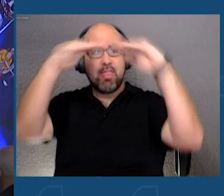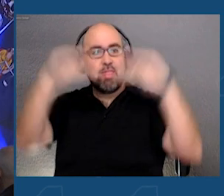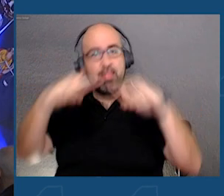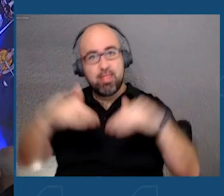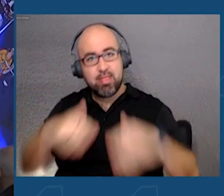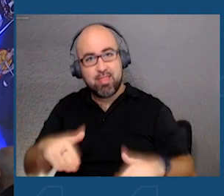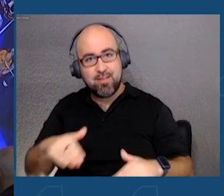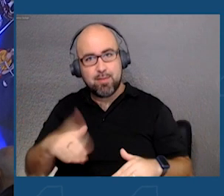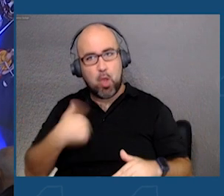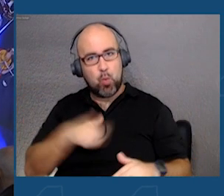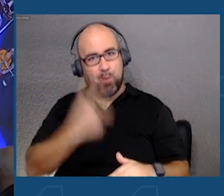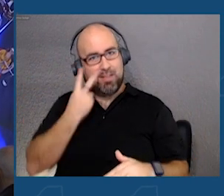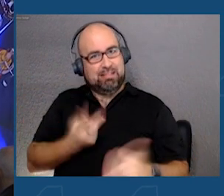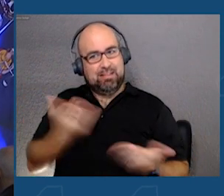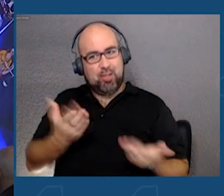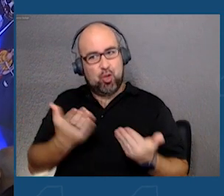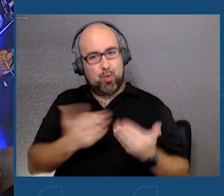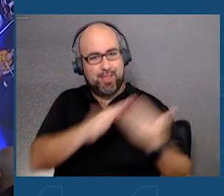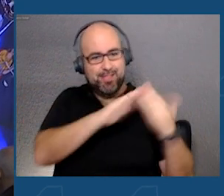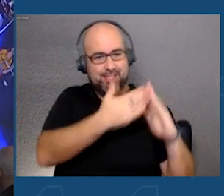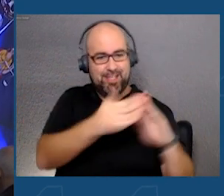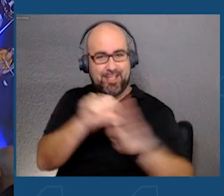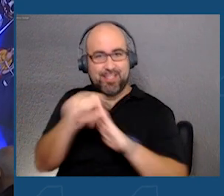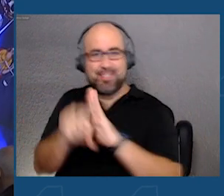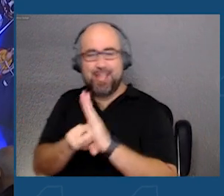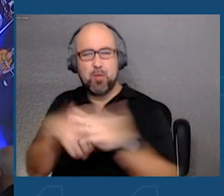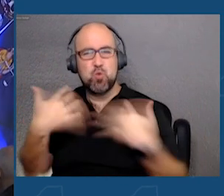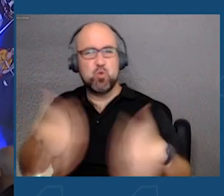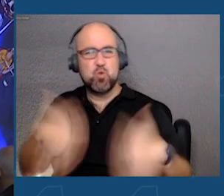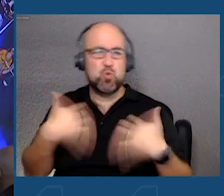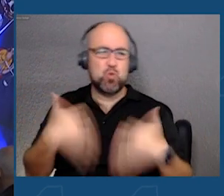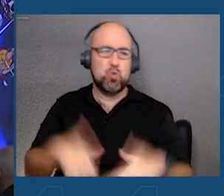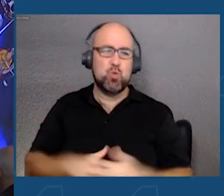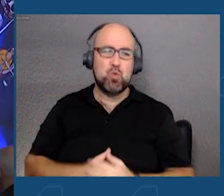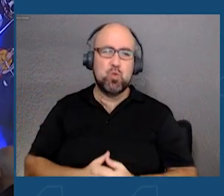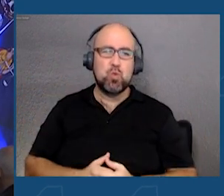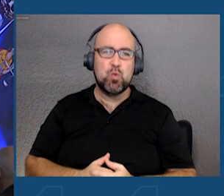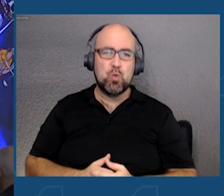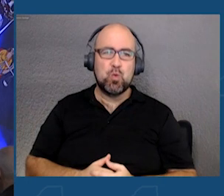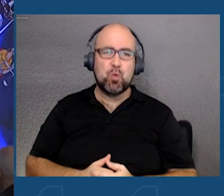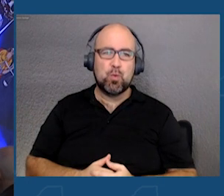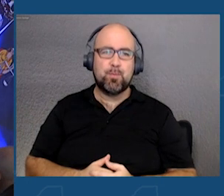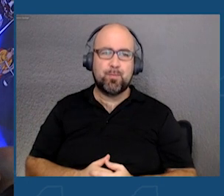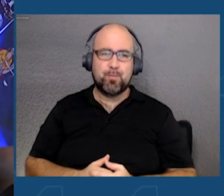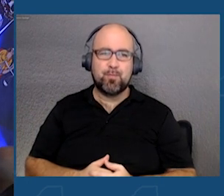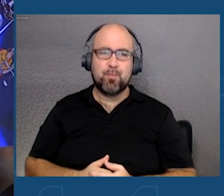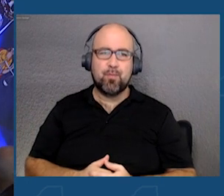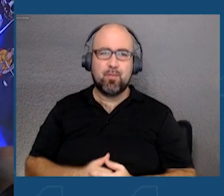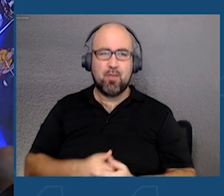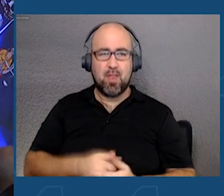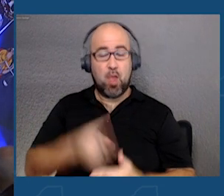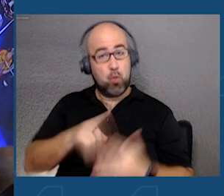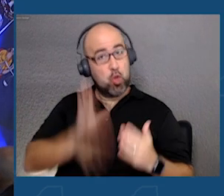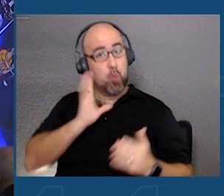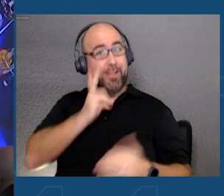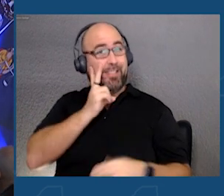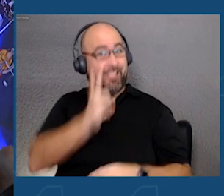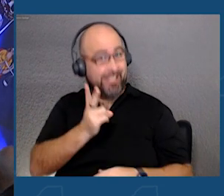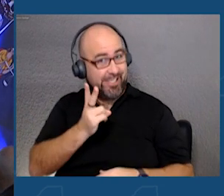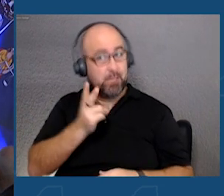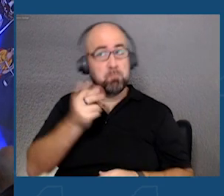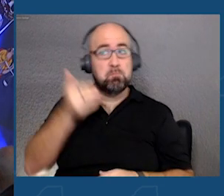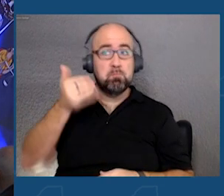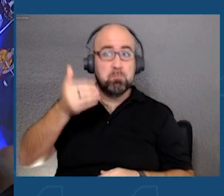the city and state. And what you're about to see, and what you will see if you